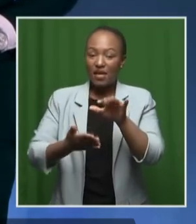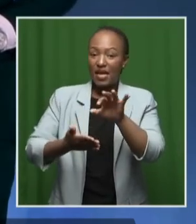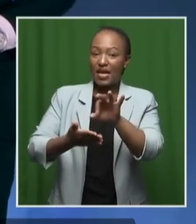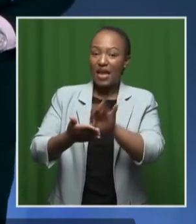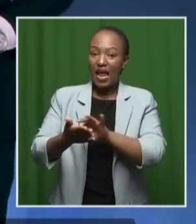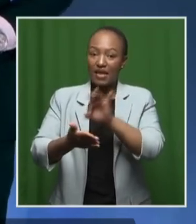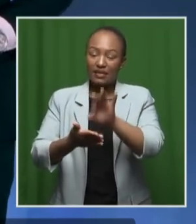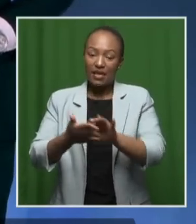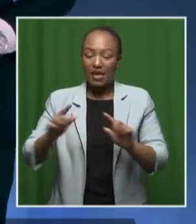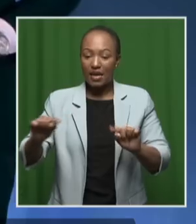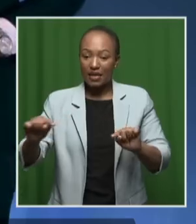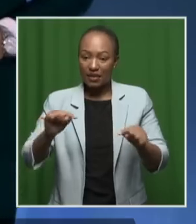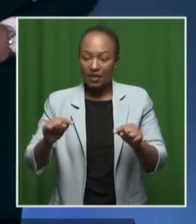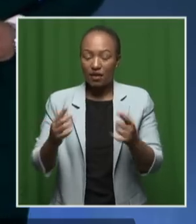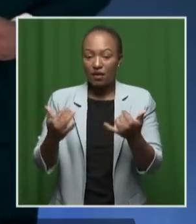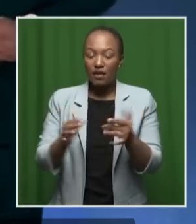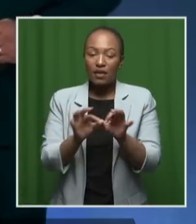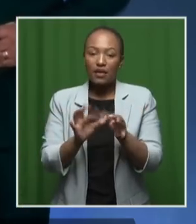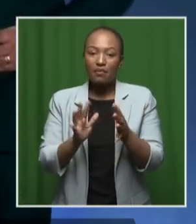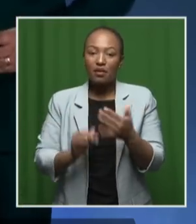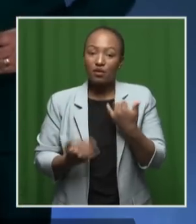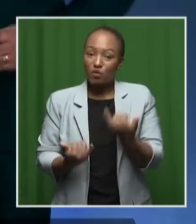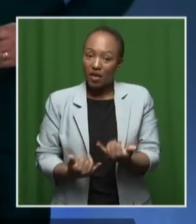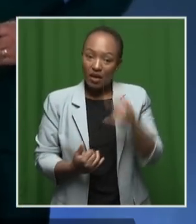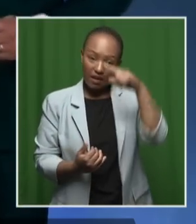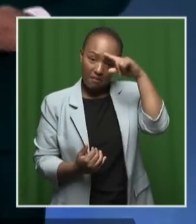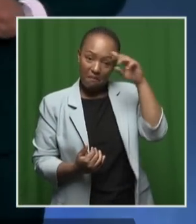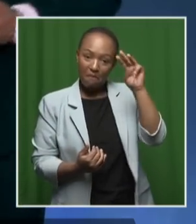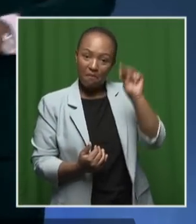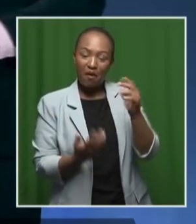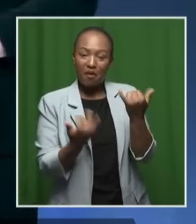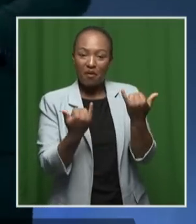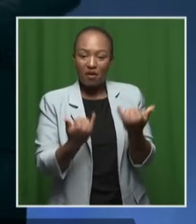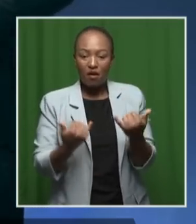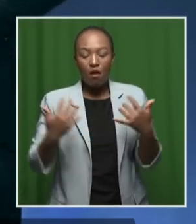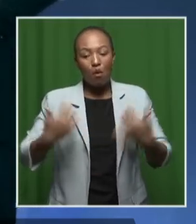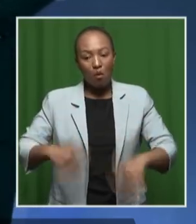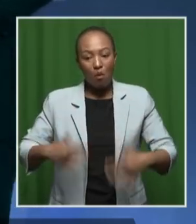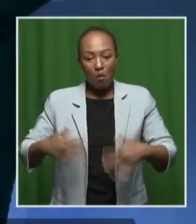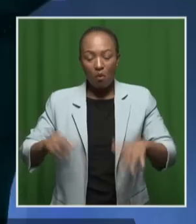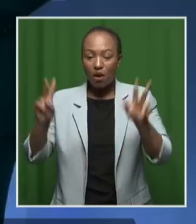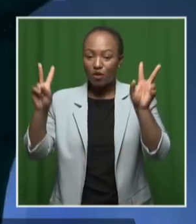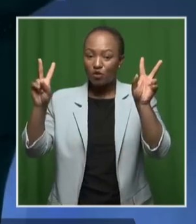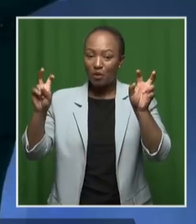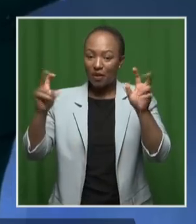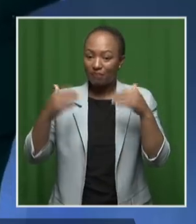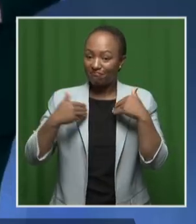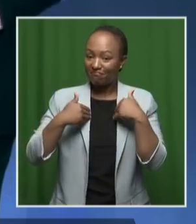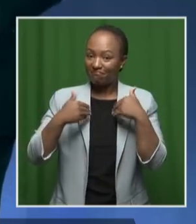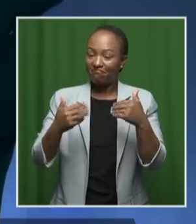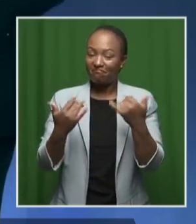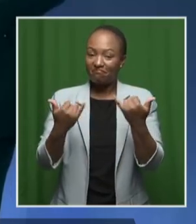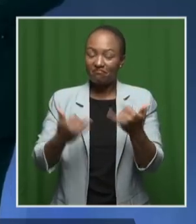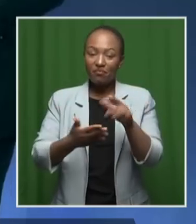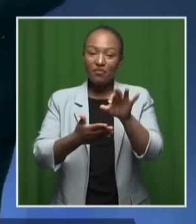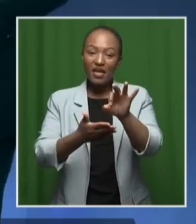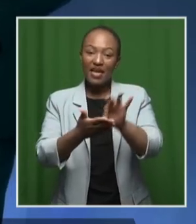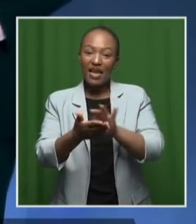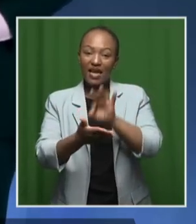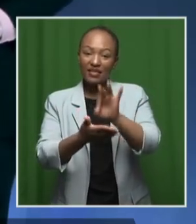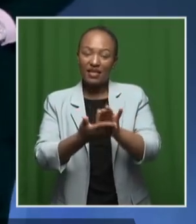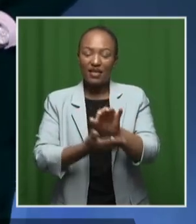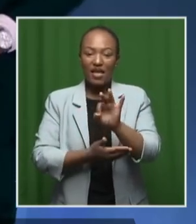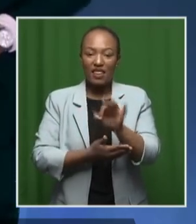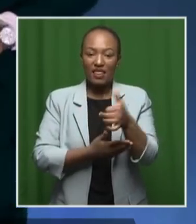debate. Signing for us tonight is Mportime, and an important topic to kick off the Elections 360